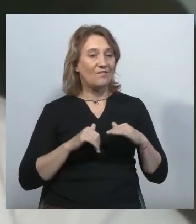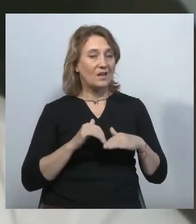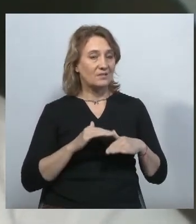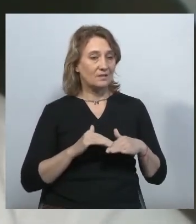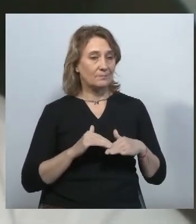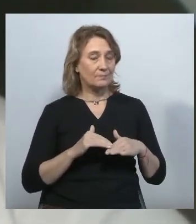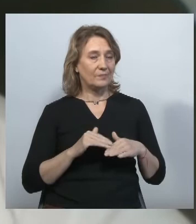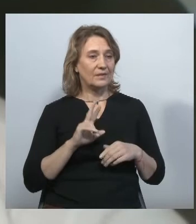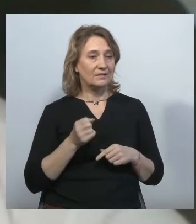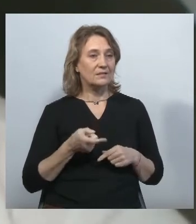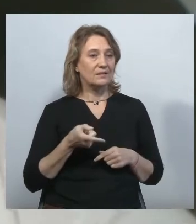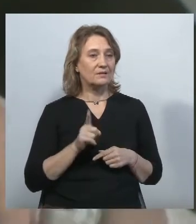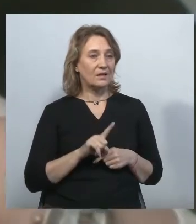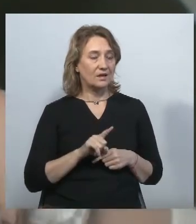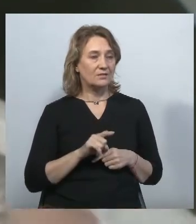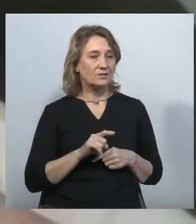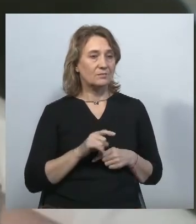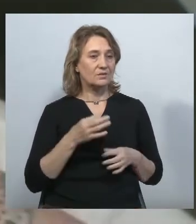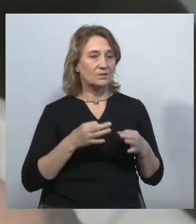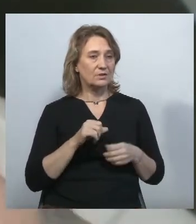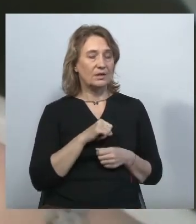profession, so that